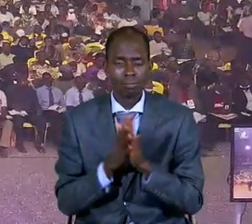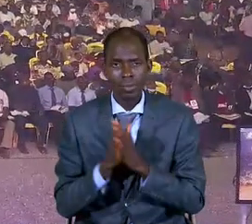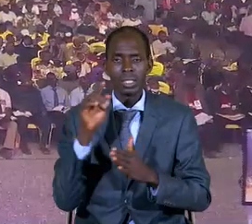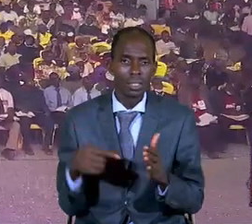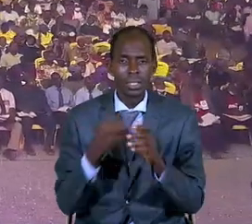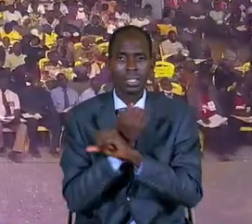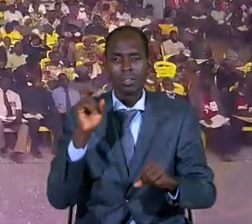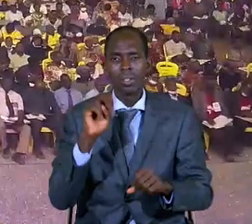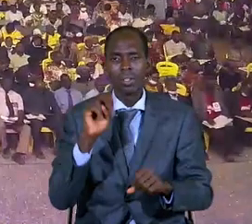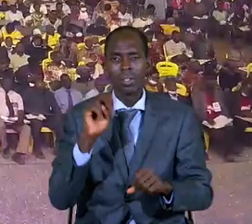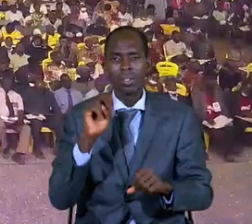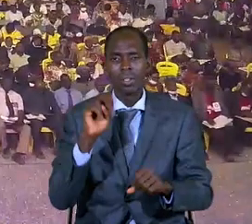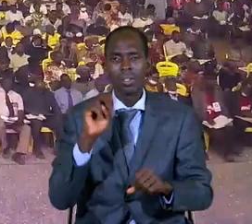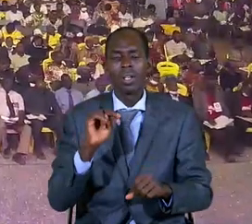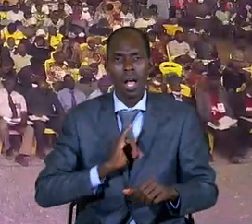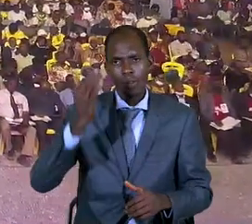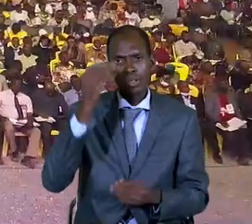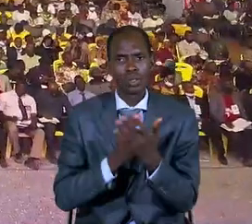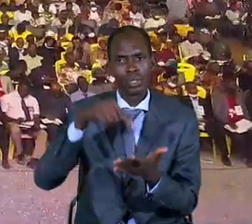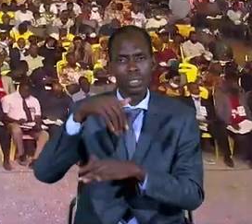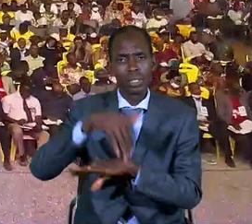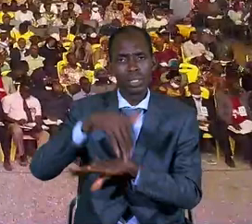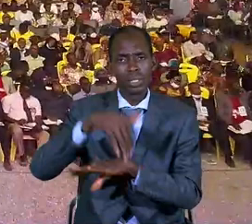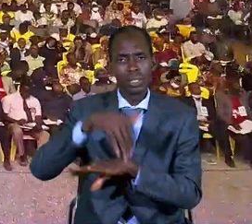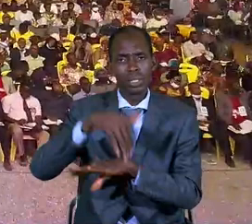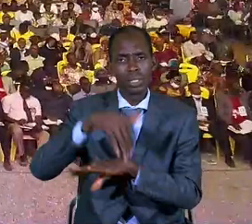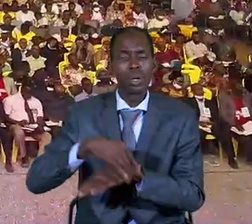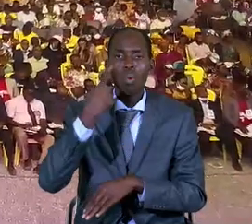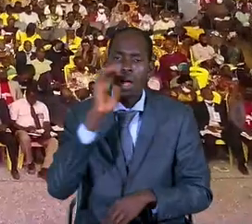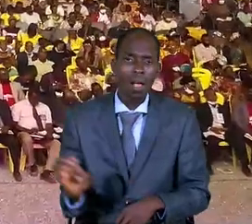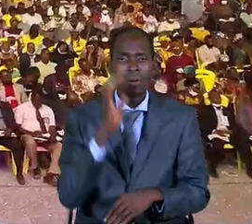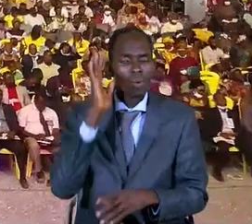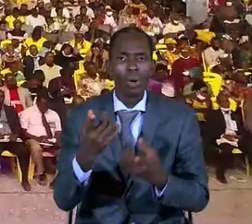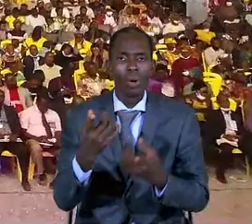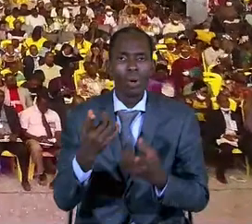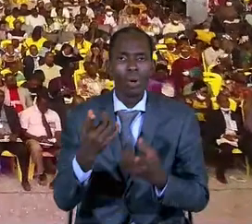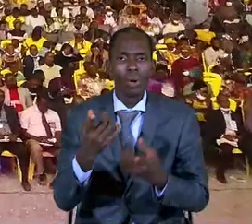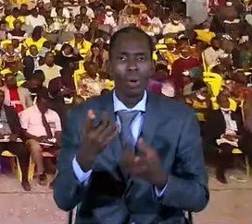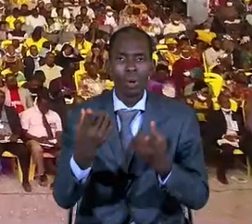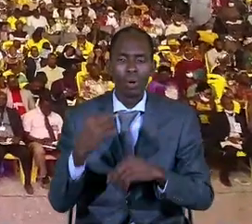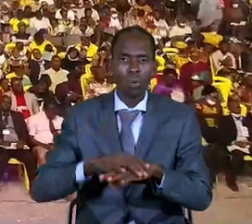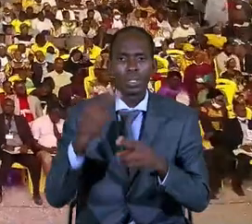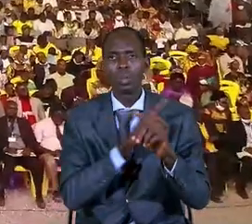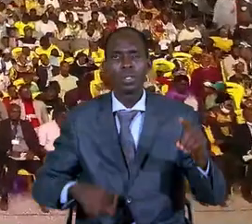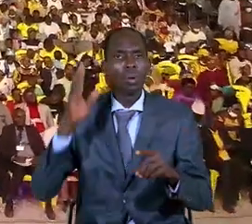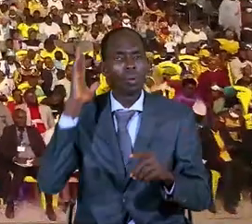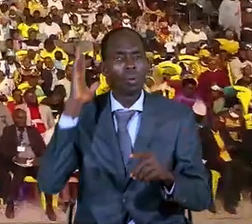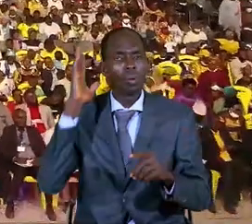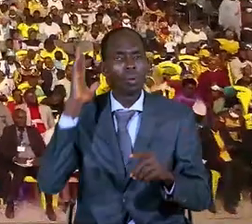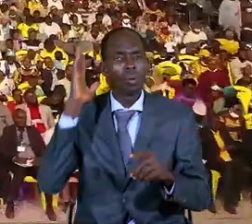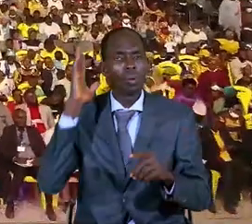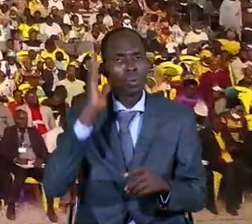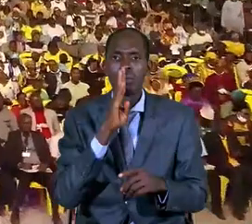salvation. I know the truth tonight. Whosoever shall call on the name of the Lord shall be